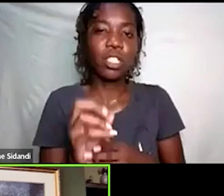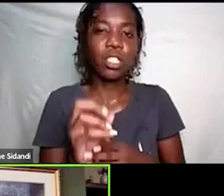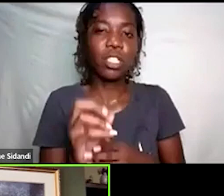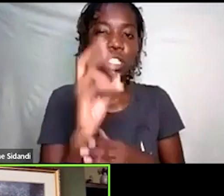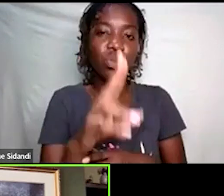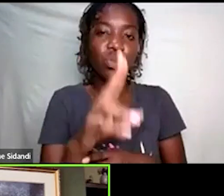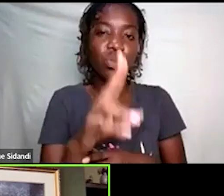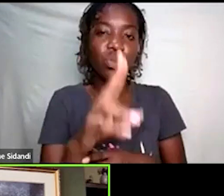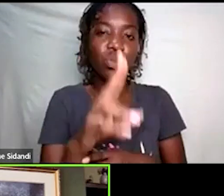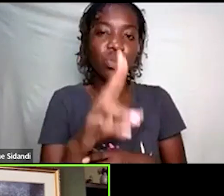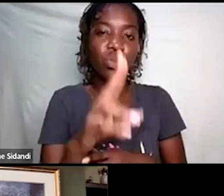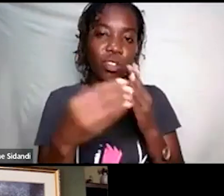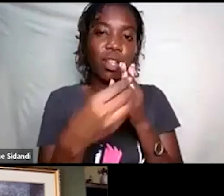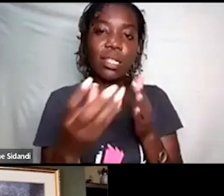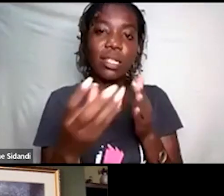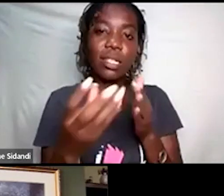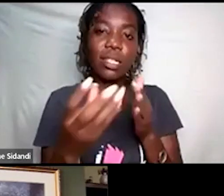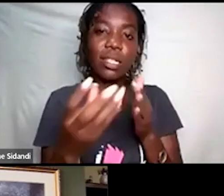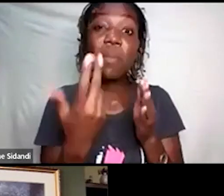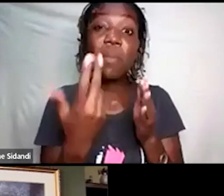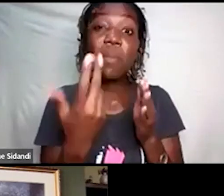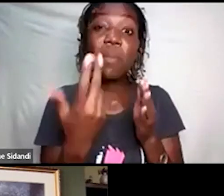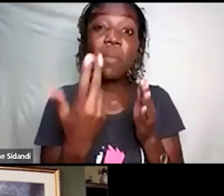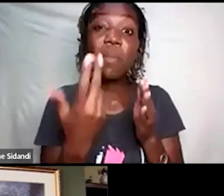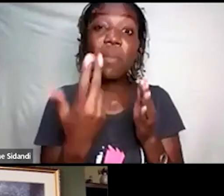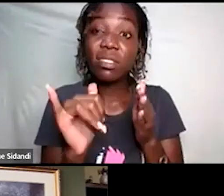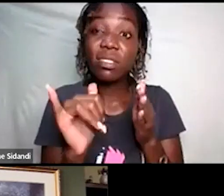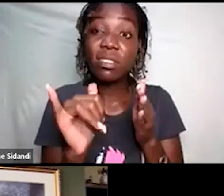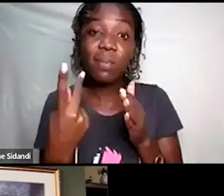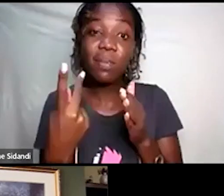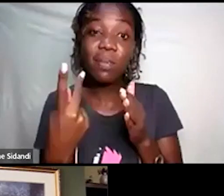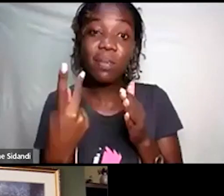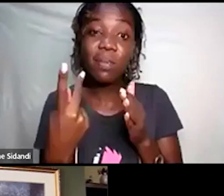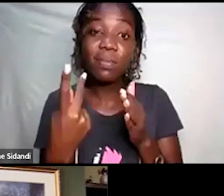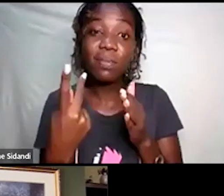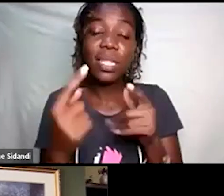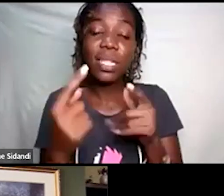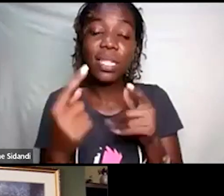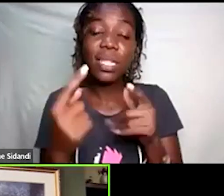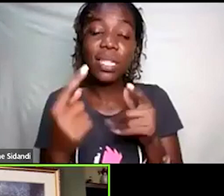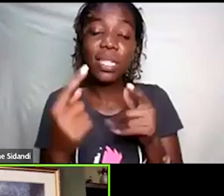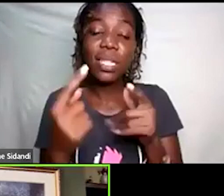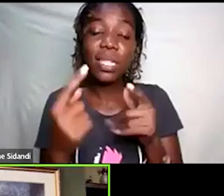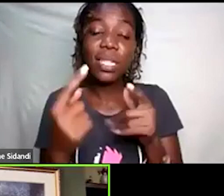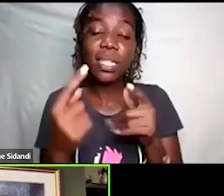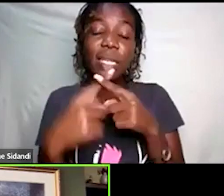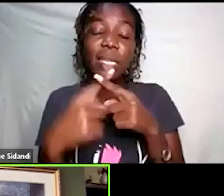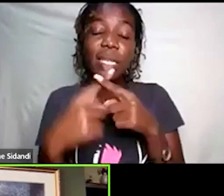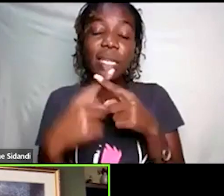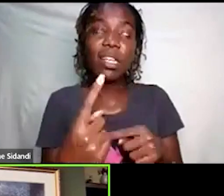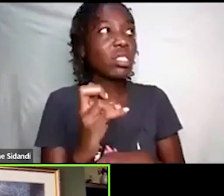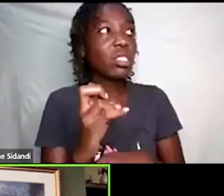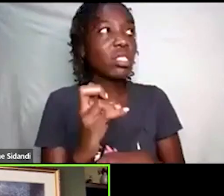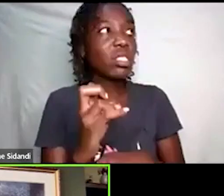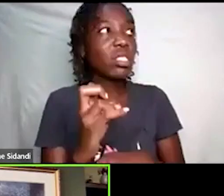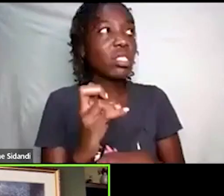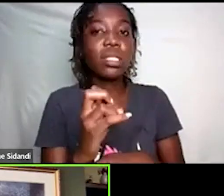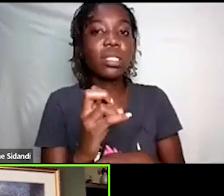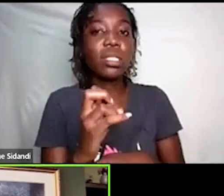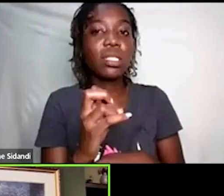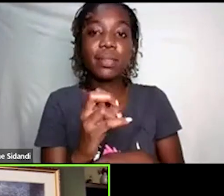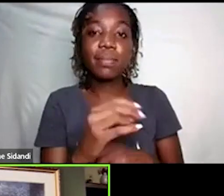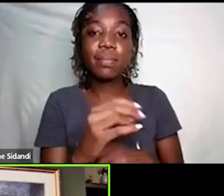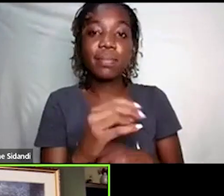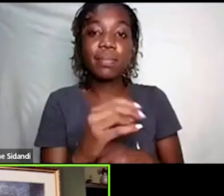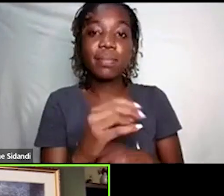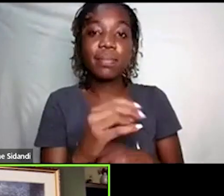Kenya? 20 US dollars would be like what? Times 100, 120? Times 100, I think. Yeah. However, if you